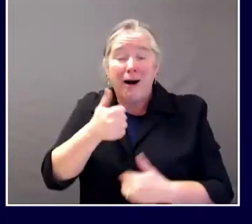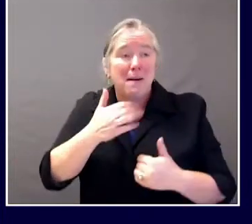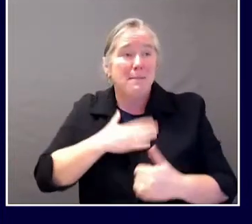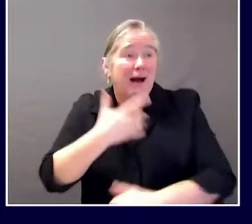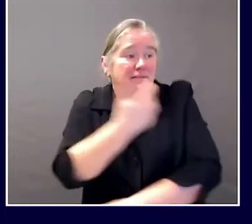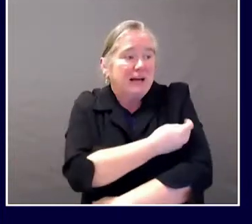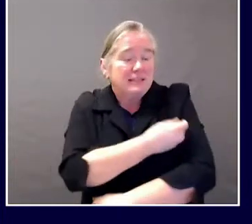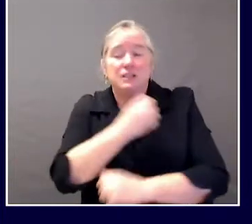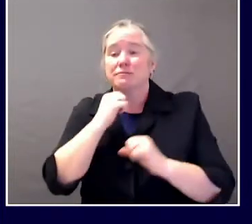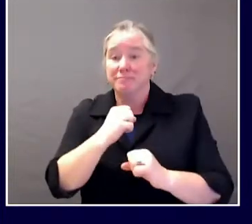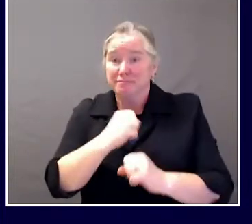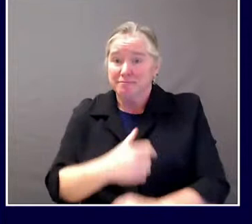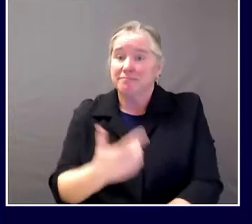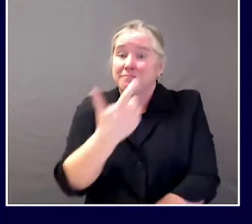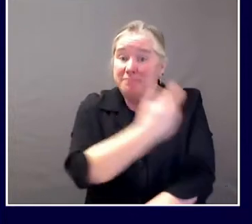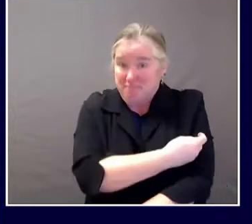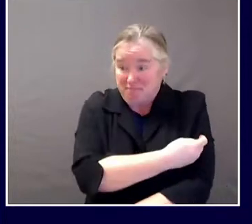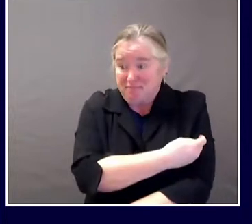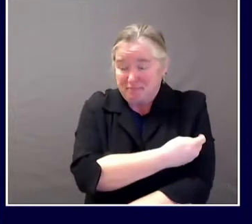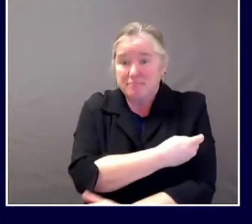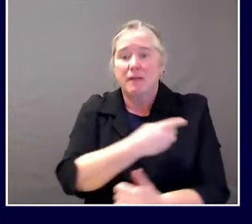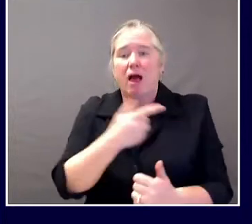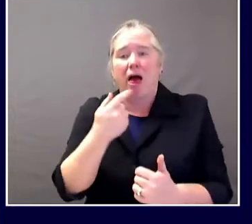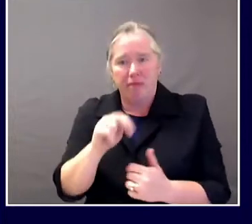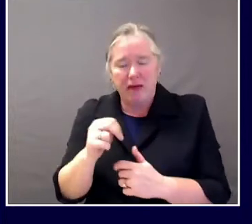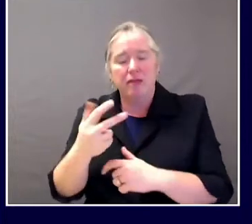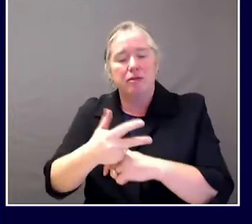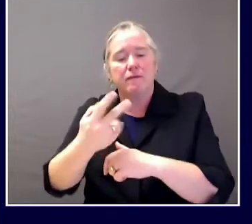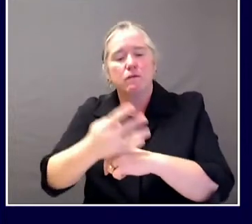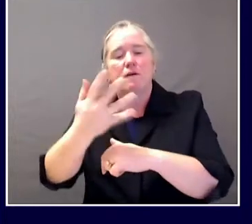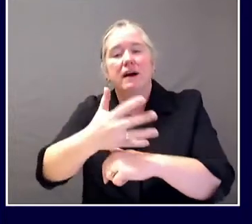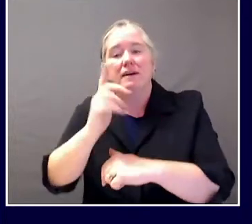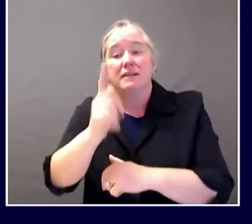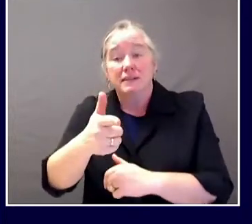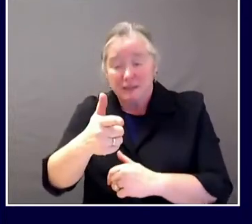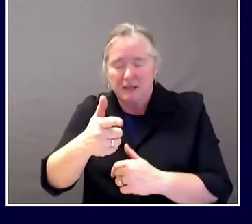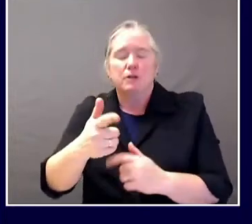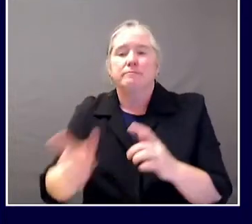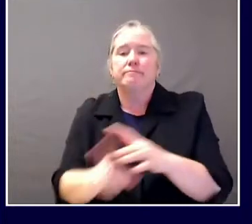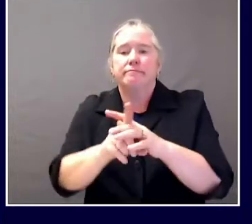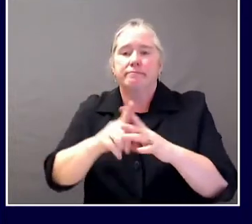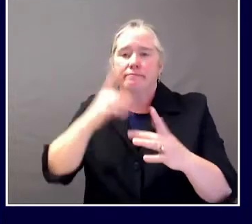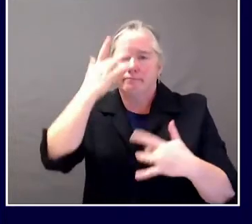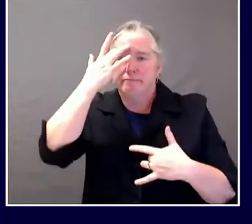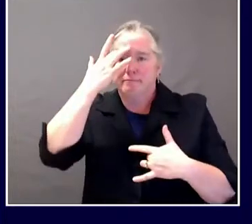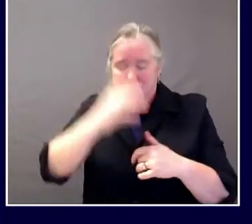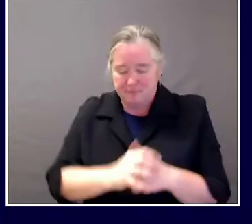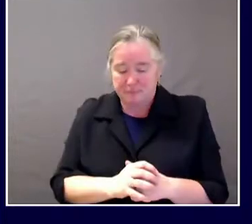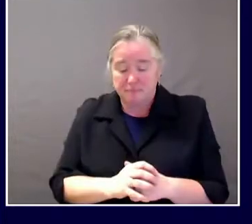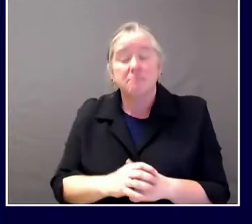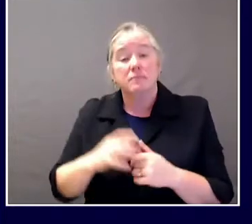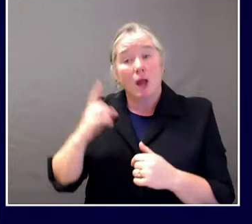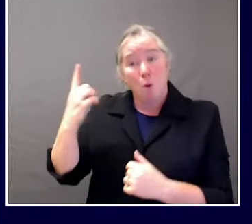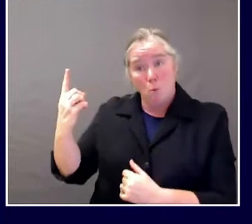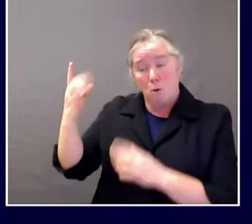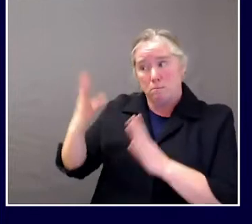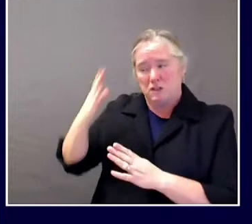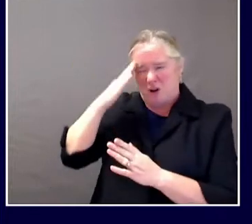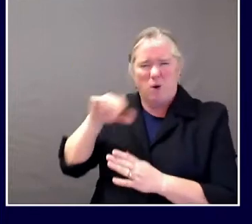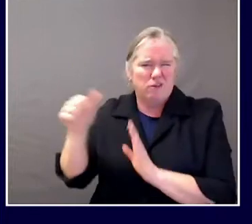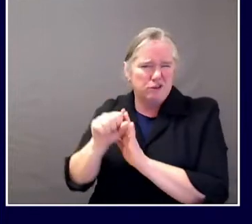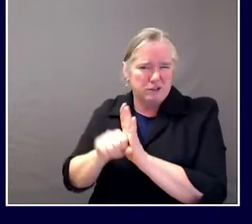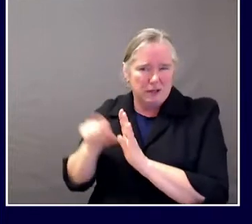I'm familiar with in another state is someone who was a healthcare worker who was slated to be vaccinated, but